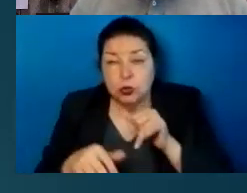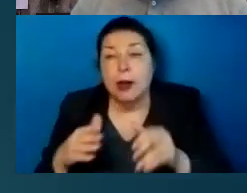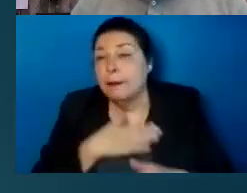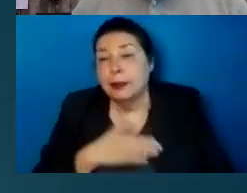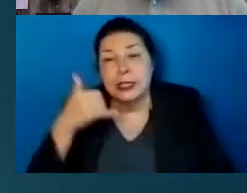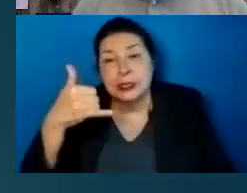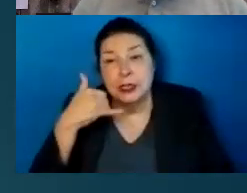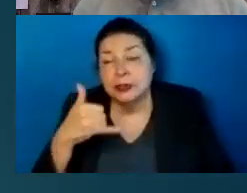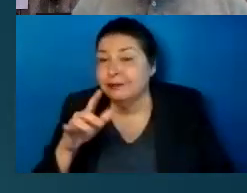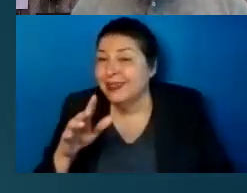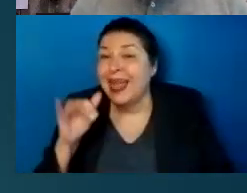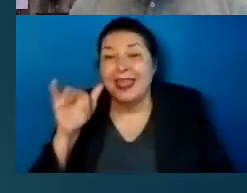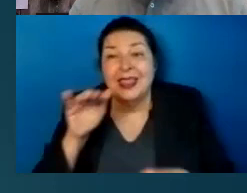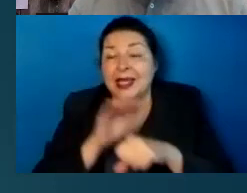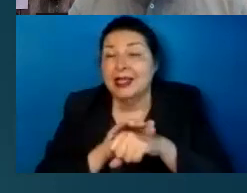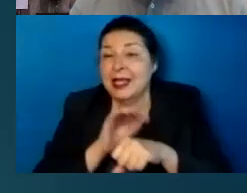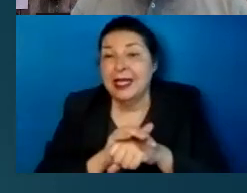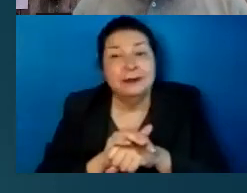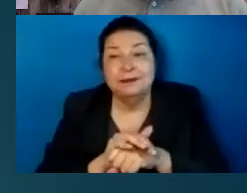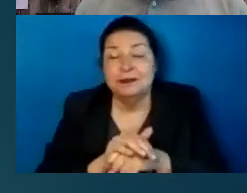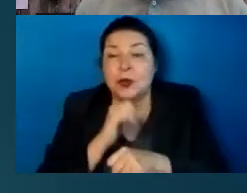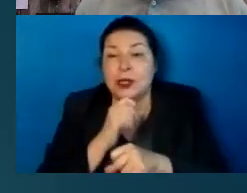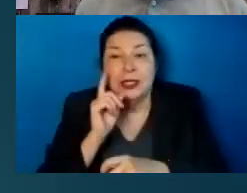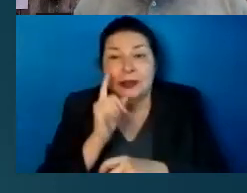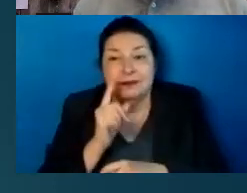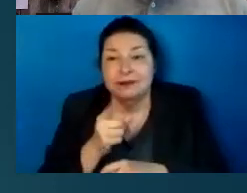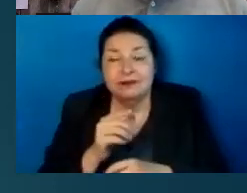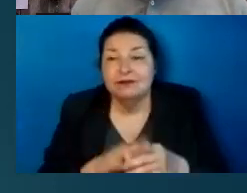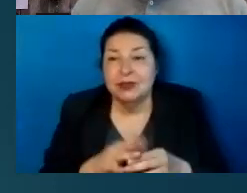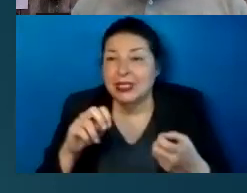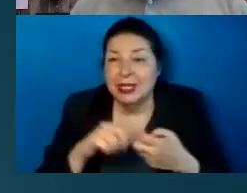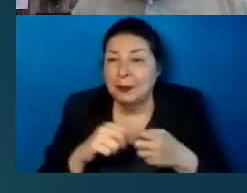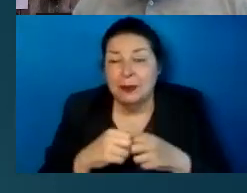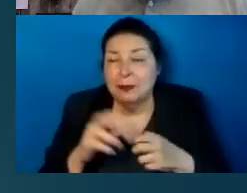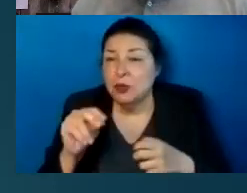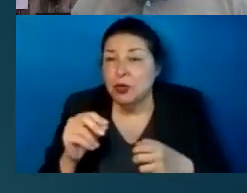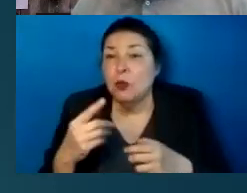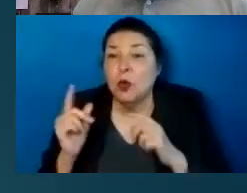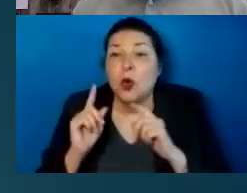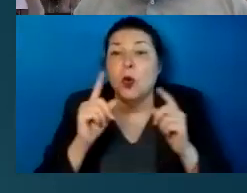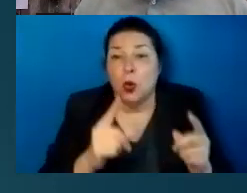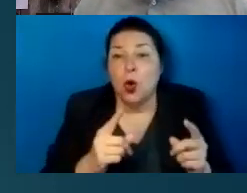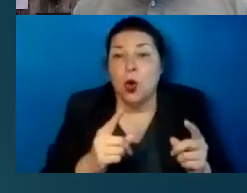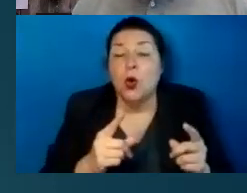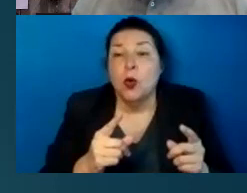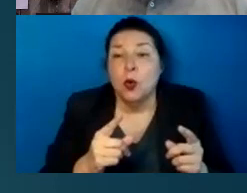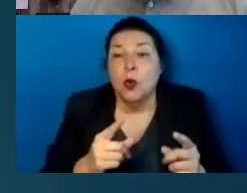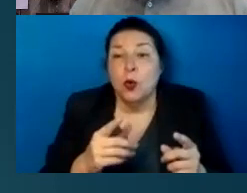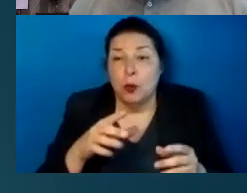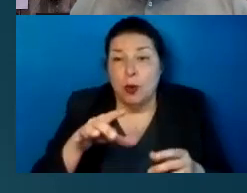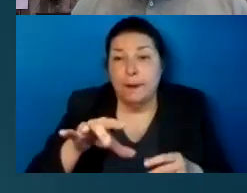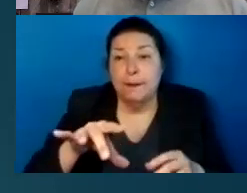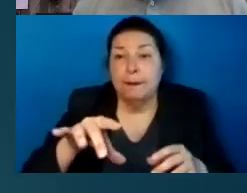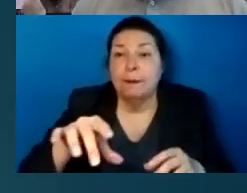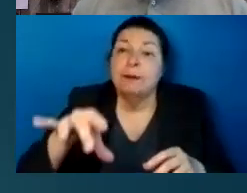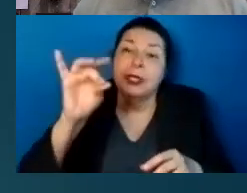come get you and we'll bring you home. And surprisingly, I never thought my kids would need to take me up on